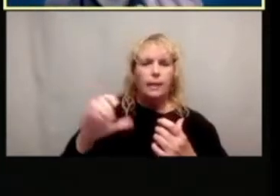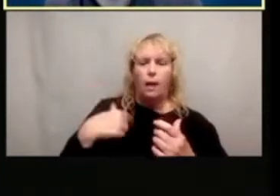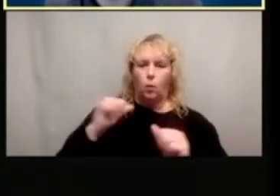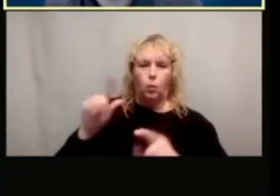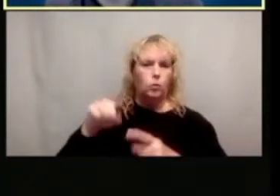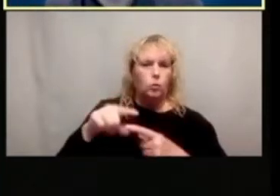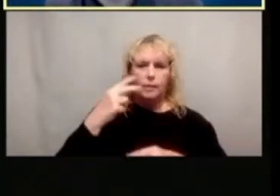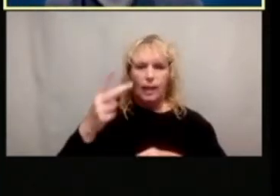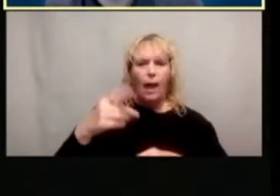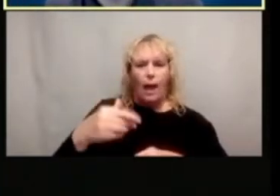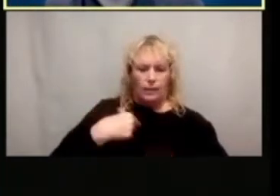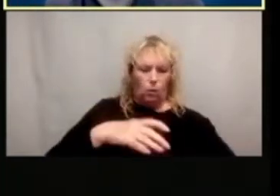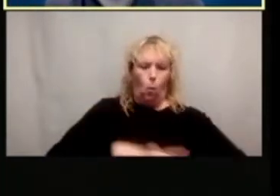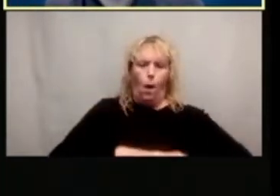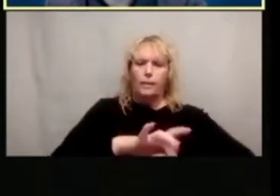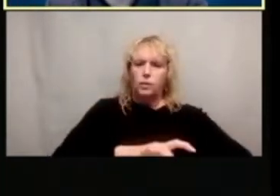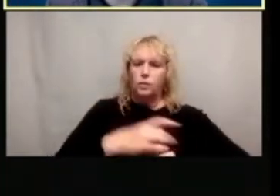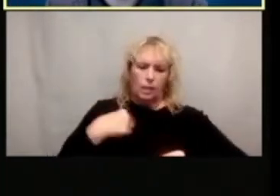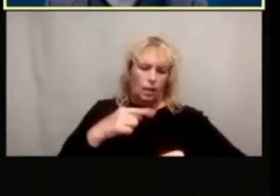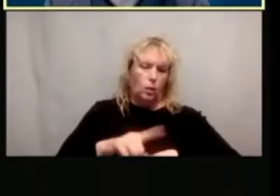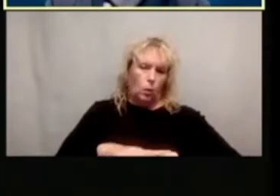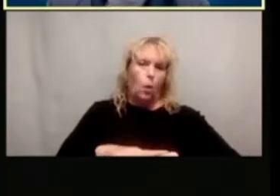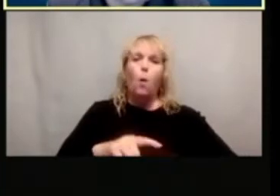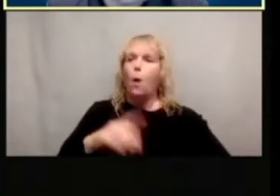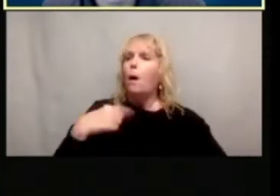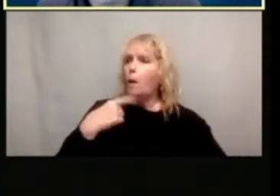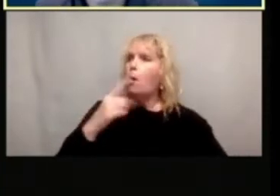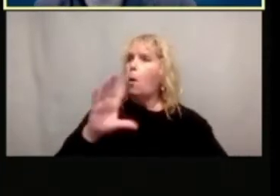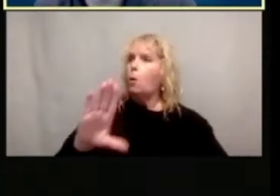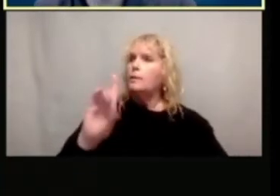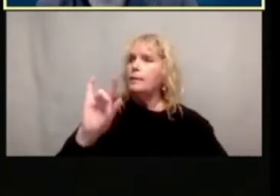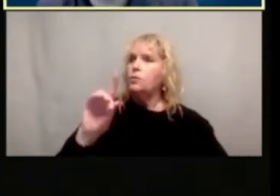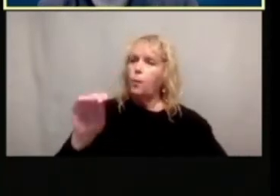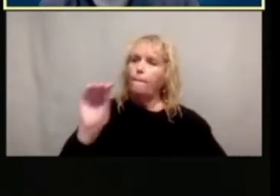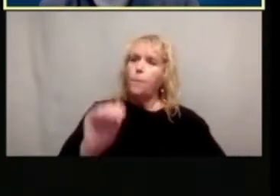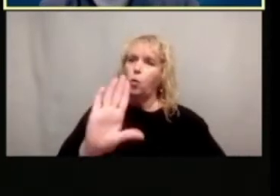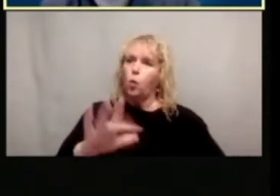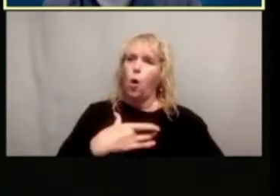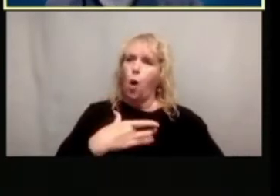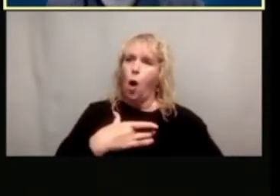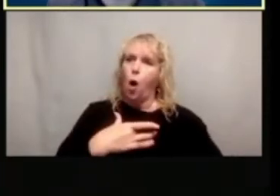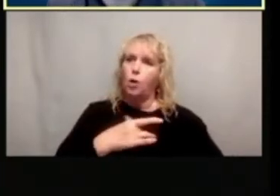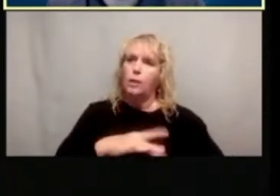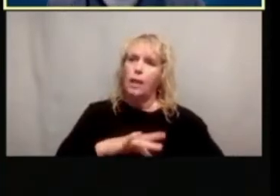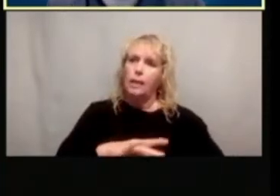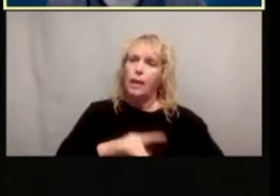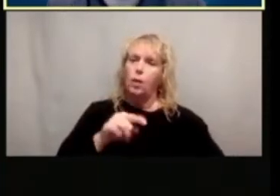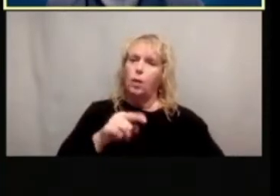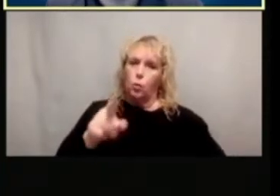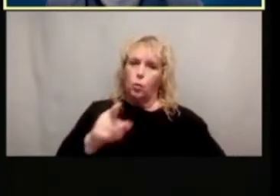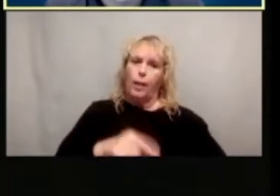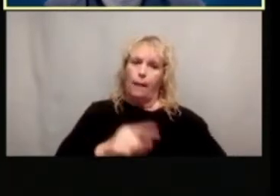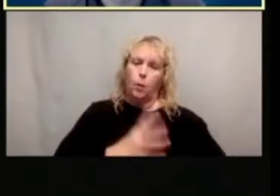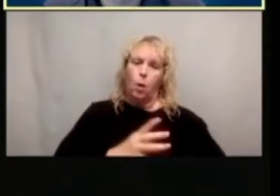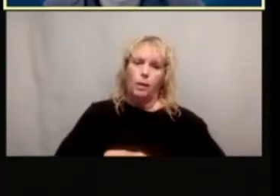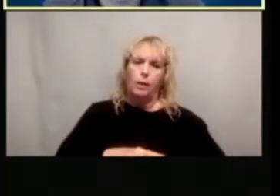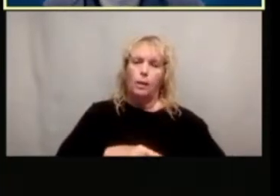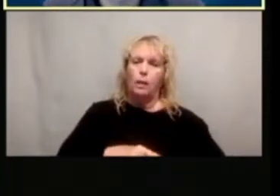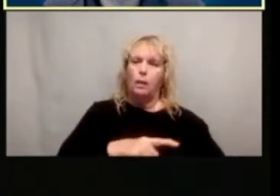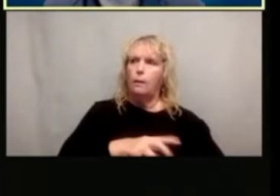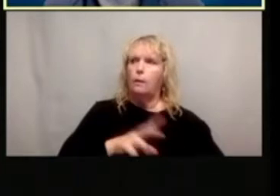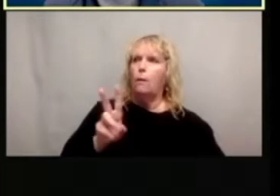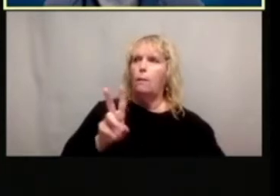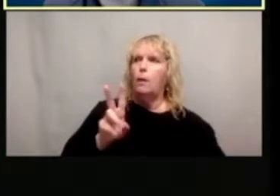a smartwatch, and I say, oh, did you record your heart rate on that smartwatch when you had palpitations, or did you look at this, this or that?